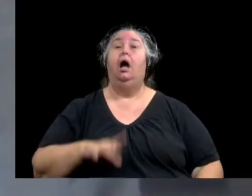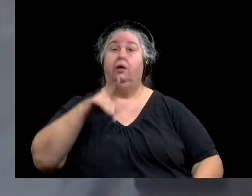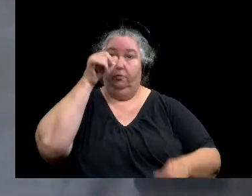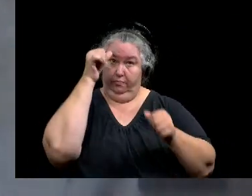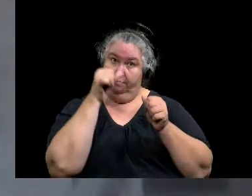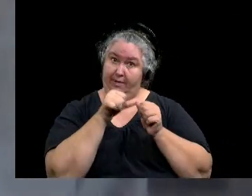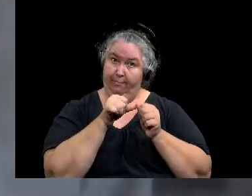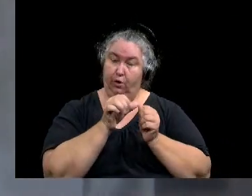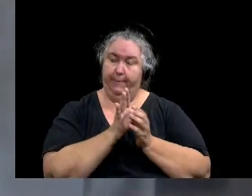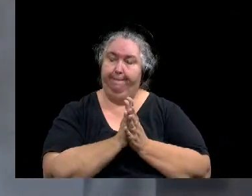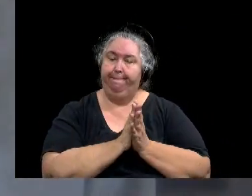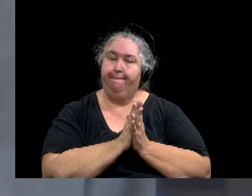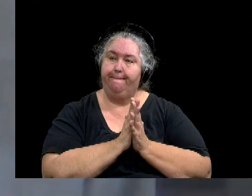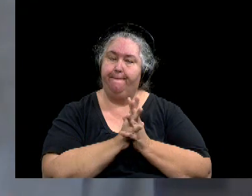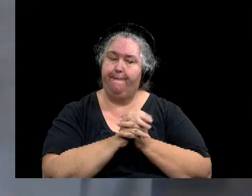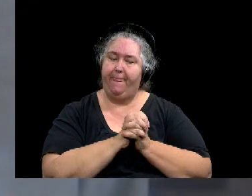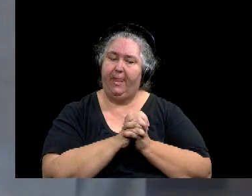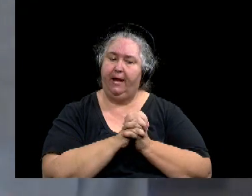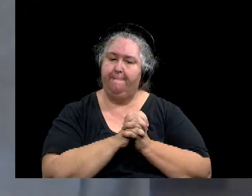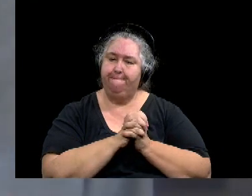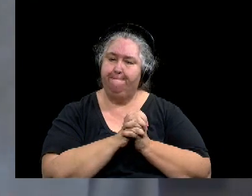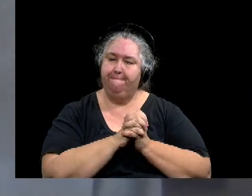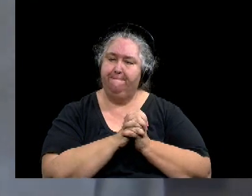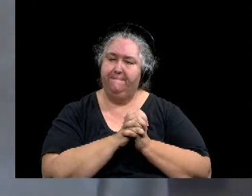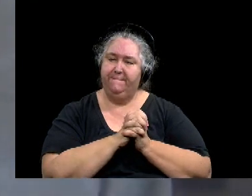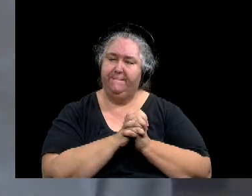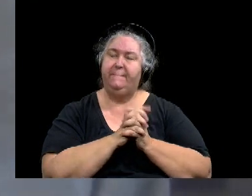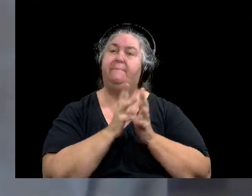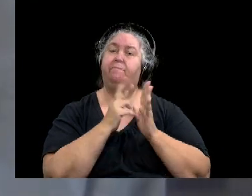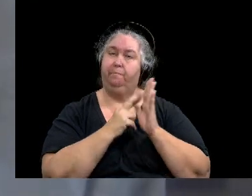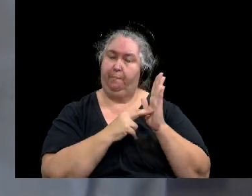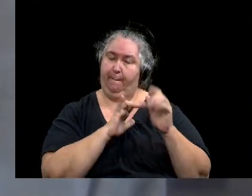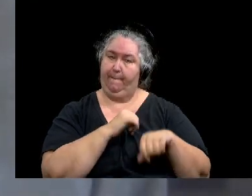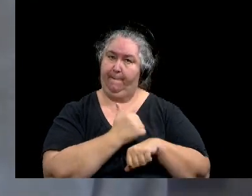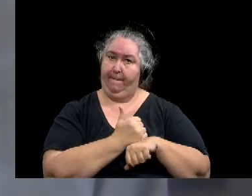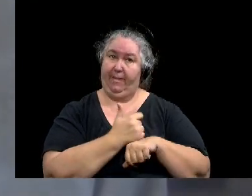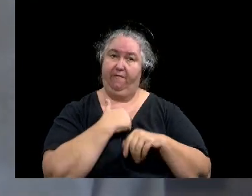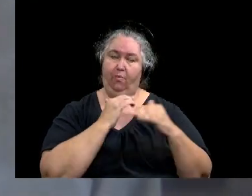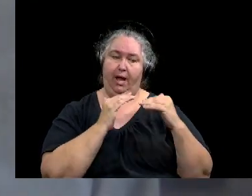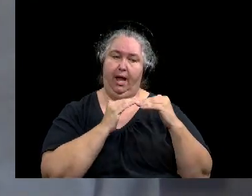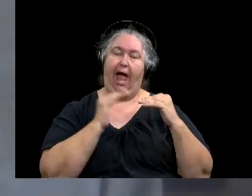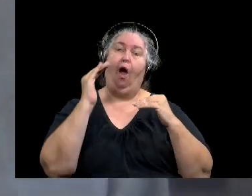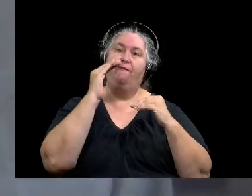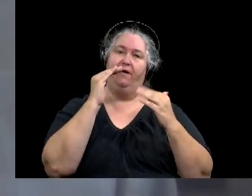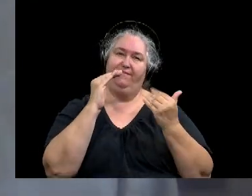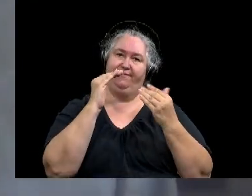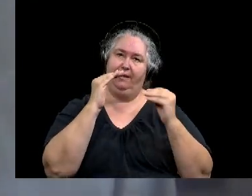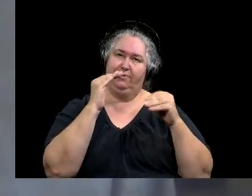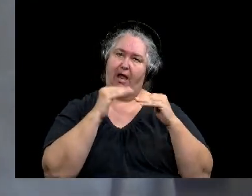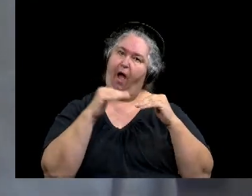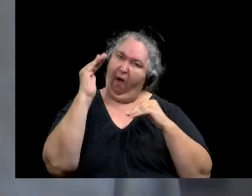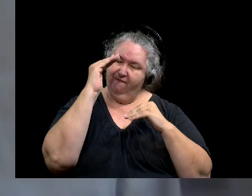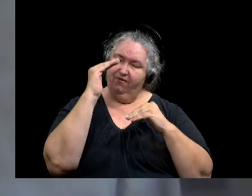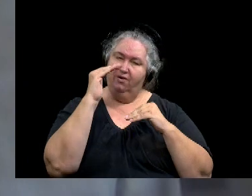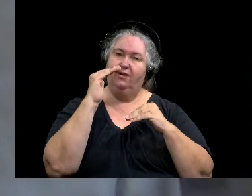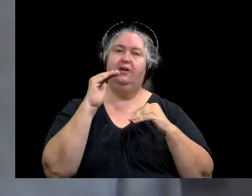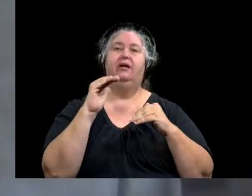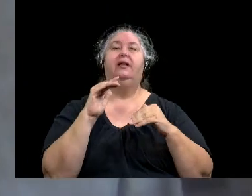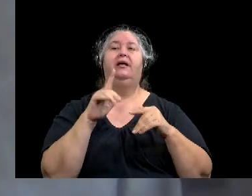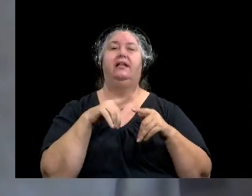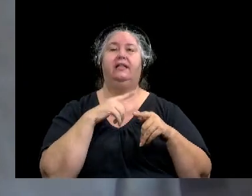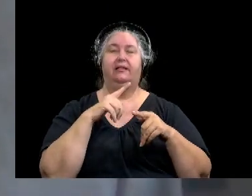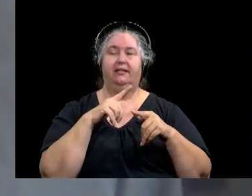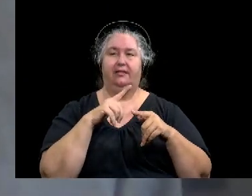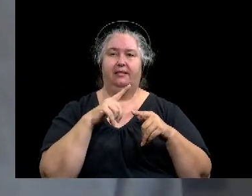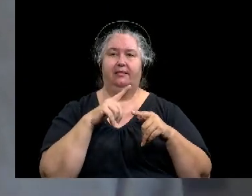recall the guideline was set that if we exceed 15% of capacity of the hospitals with COVID